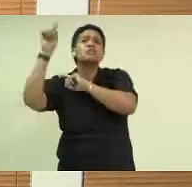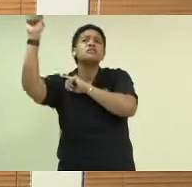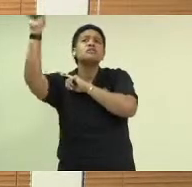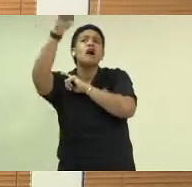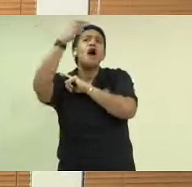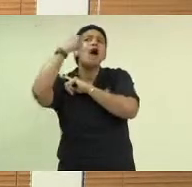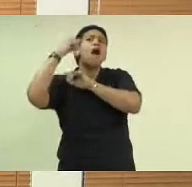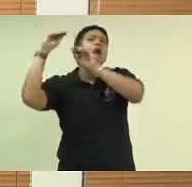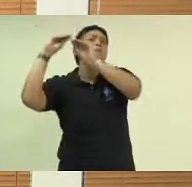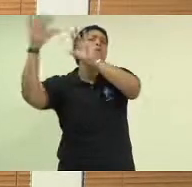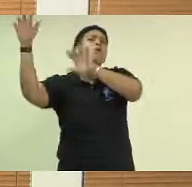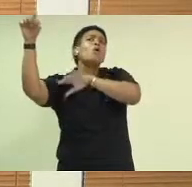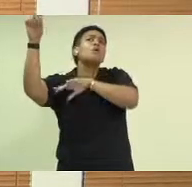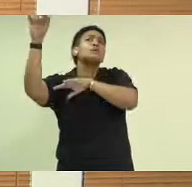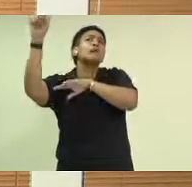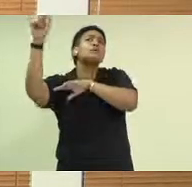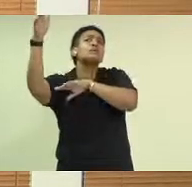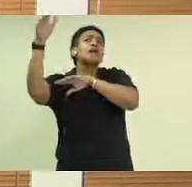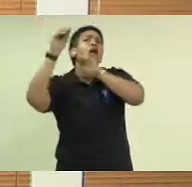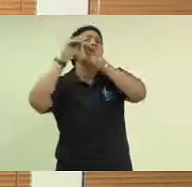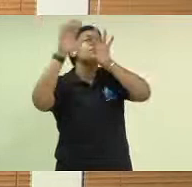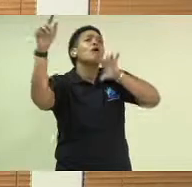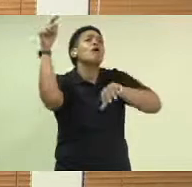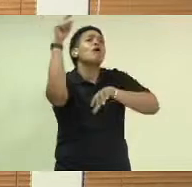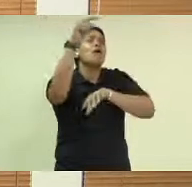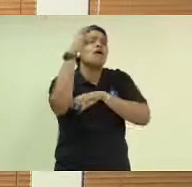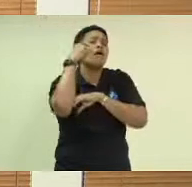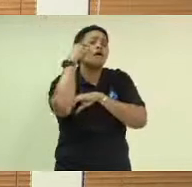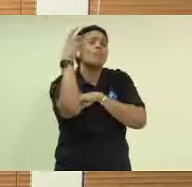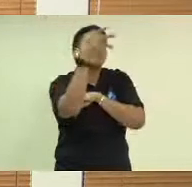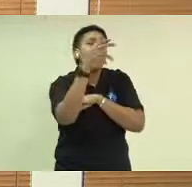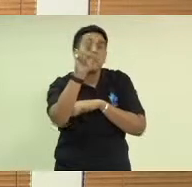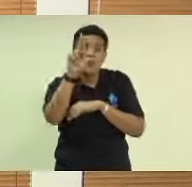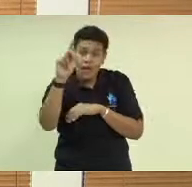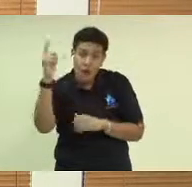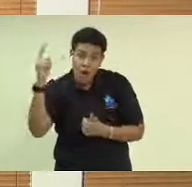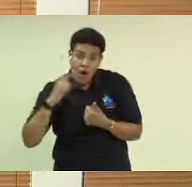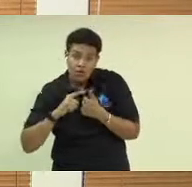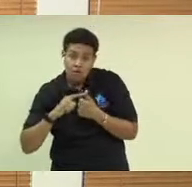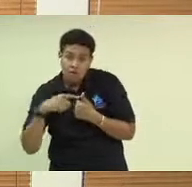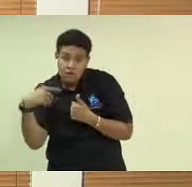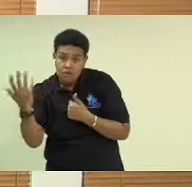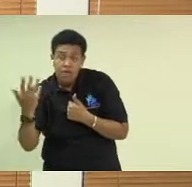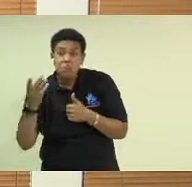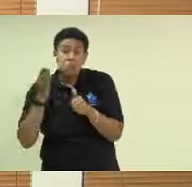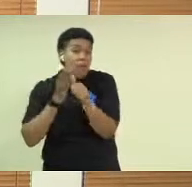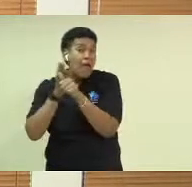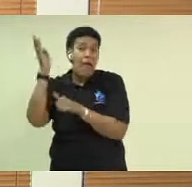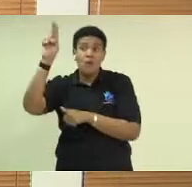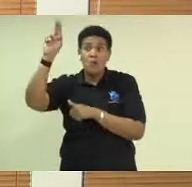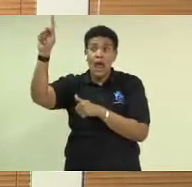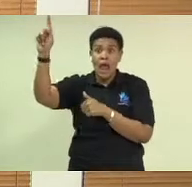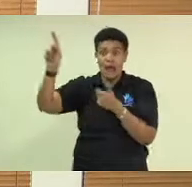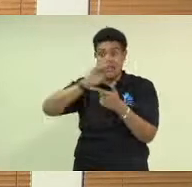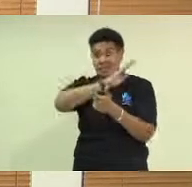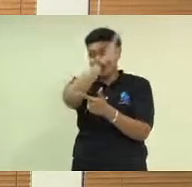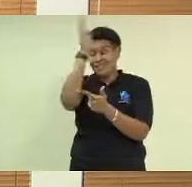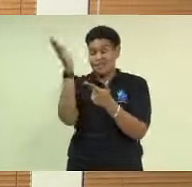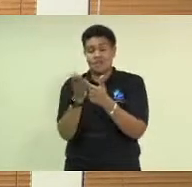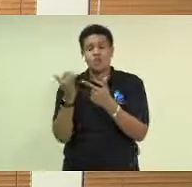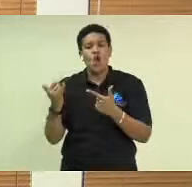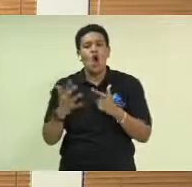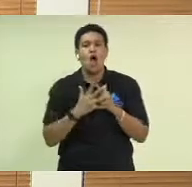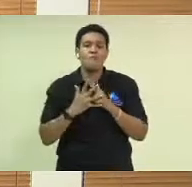variant is now the dominant variant, the UK being one, or a main one, but also now the